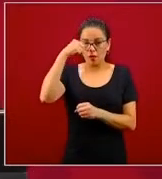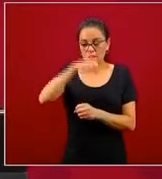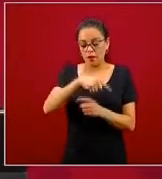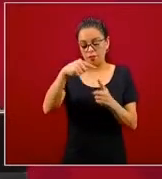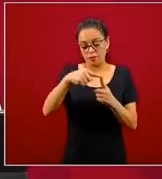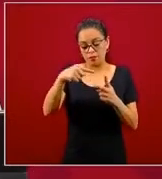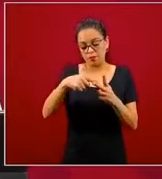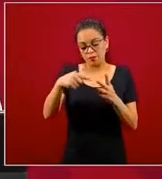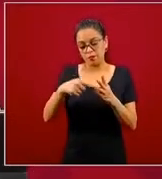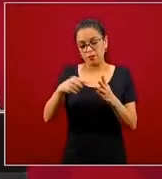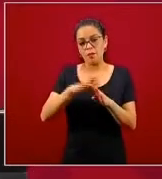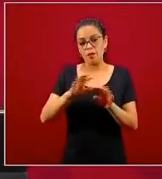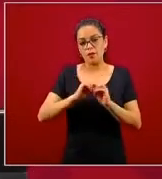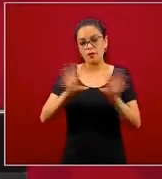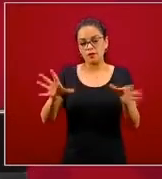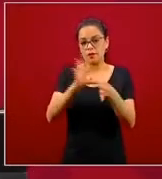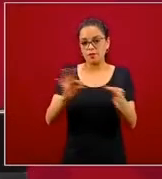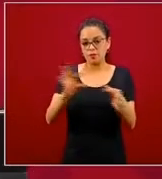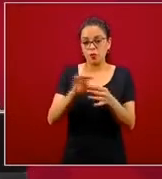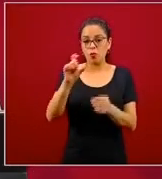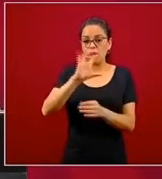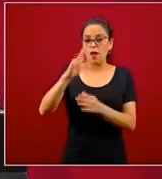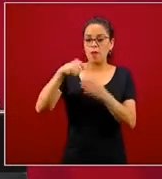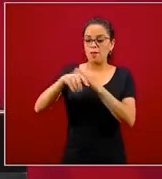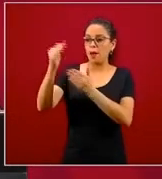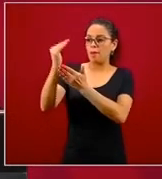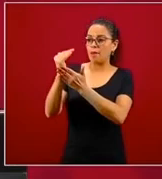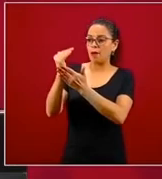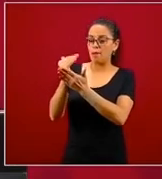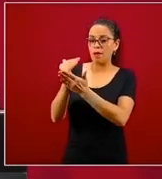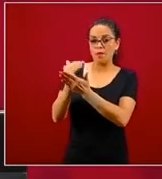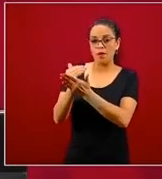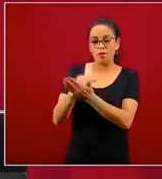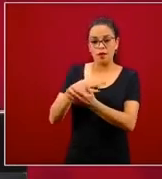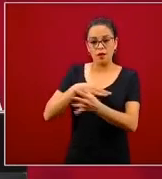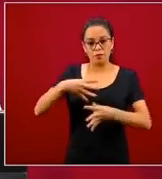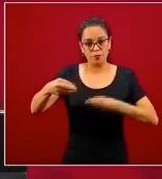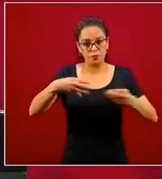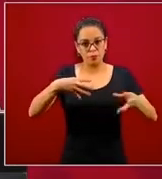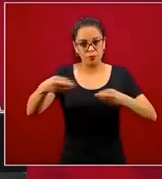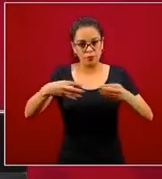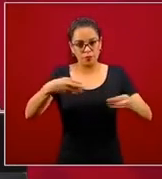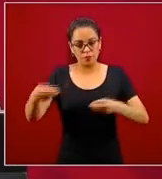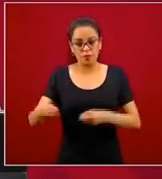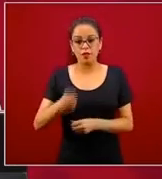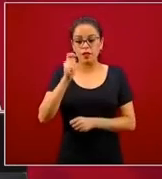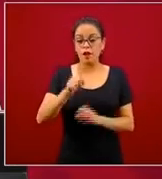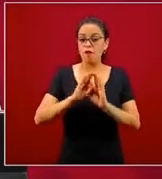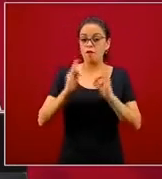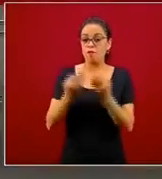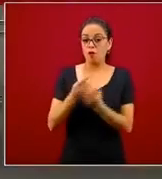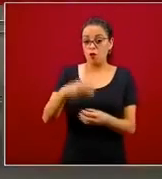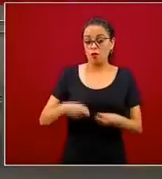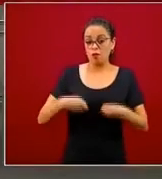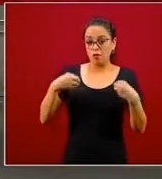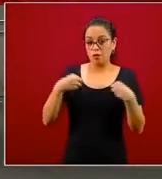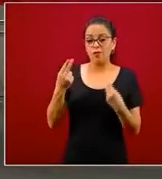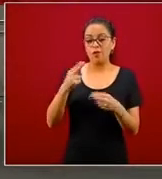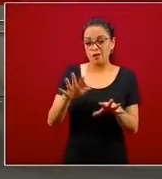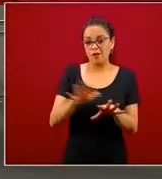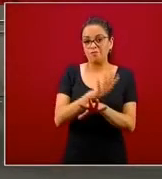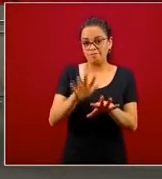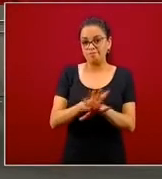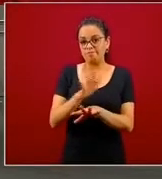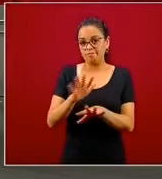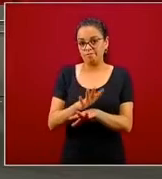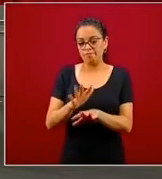vaya important to disminuyendo talk la intensidad about de this transmisión, once los the cambios intensity of en el transmission, the estilo de vida transmission rate has gone down, relacionados and